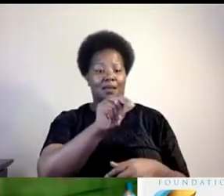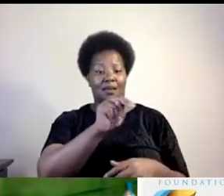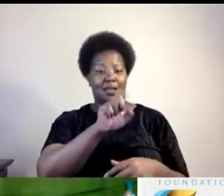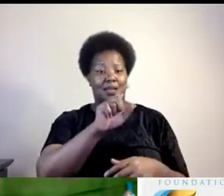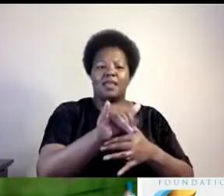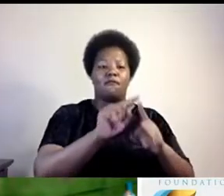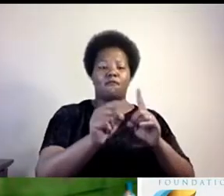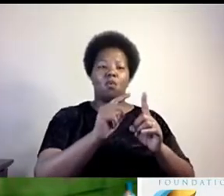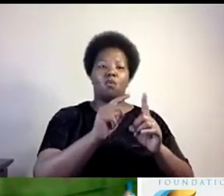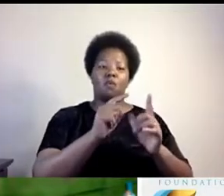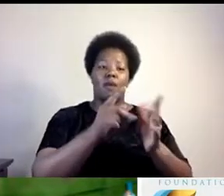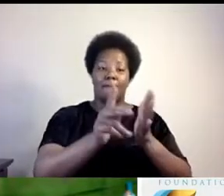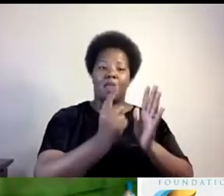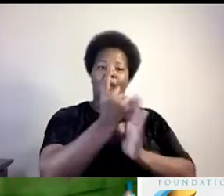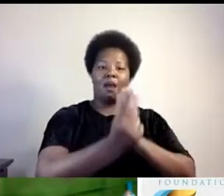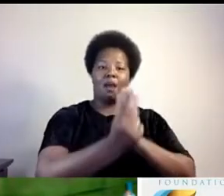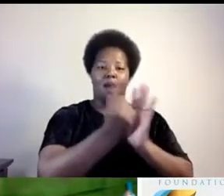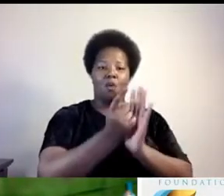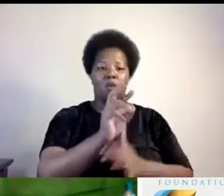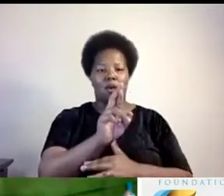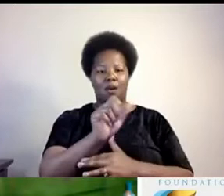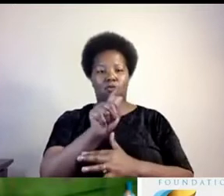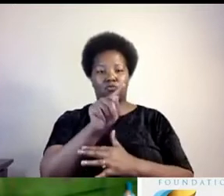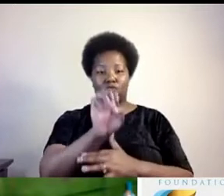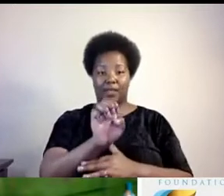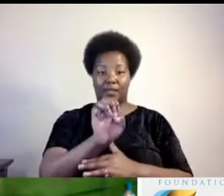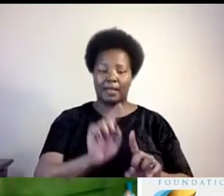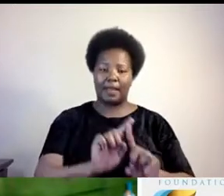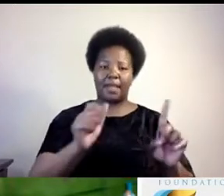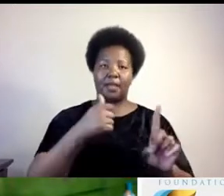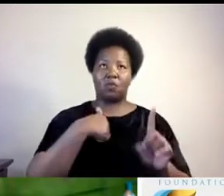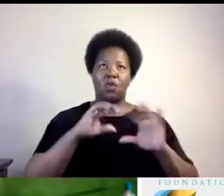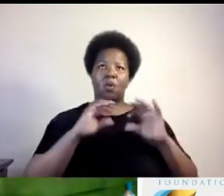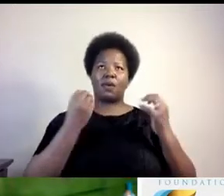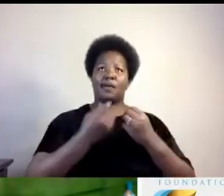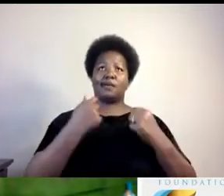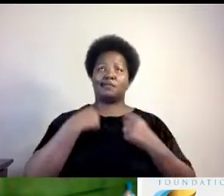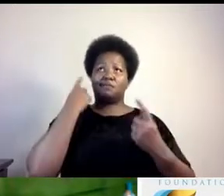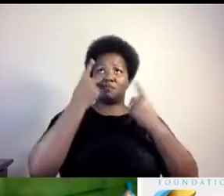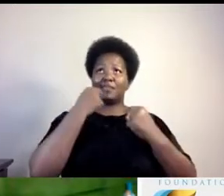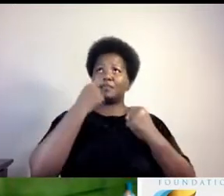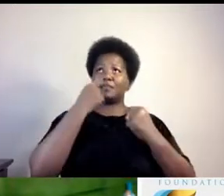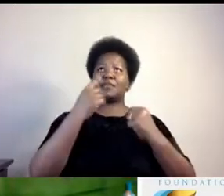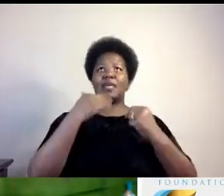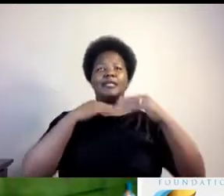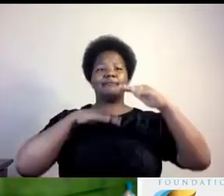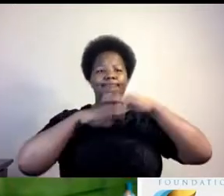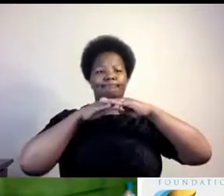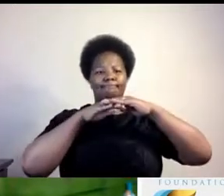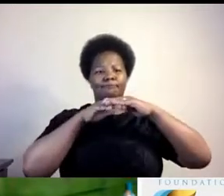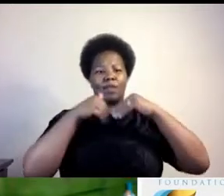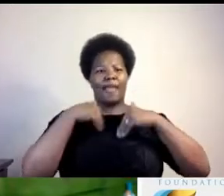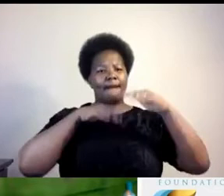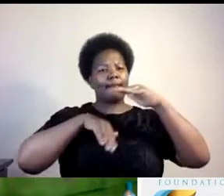that daily rate. But as an organization, we had to think to ourselves, was there a minimum capacity that we had to come